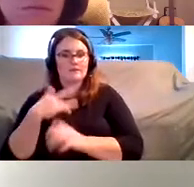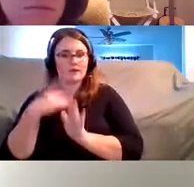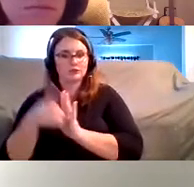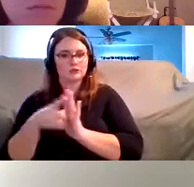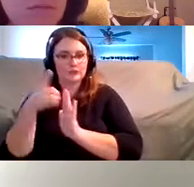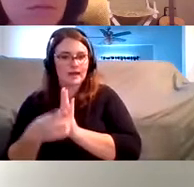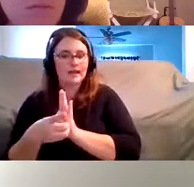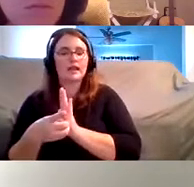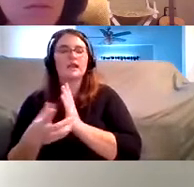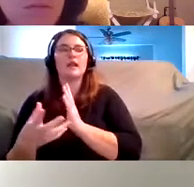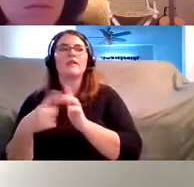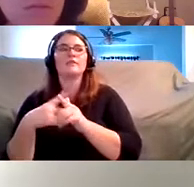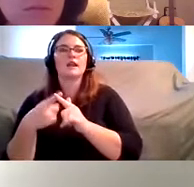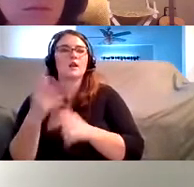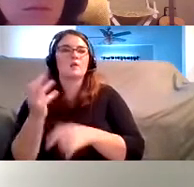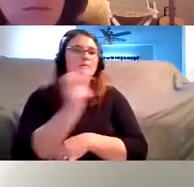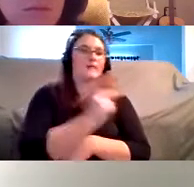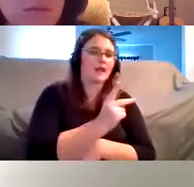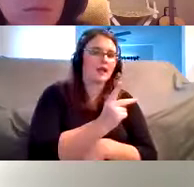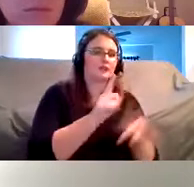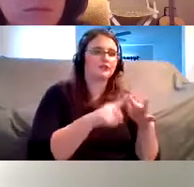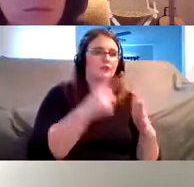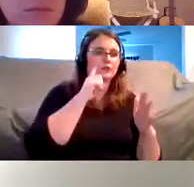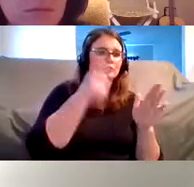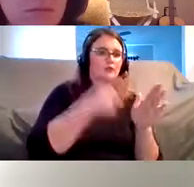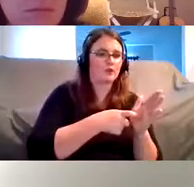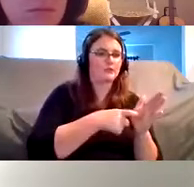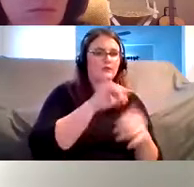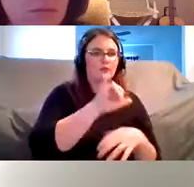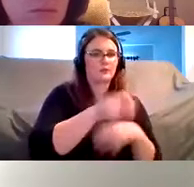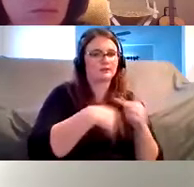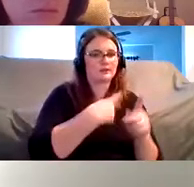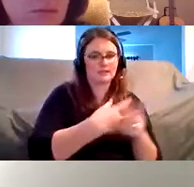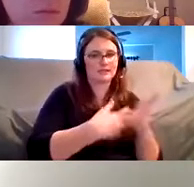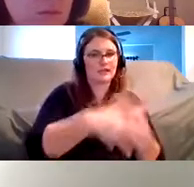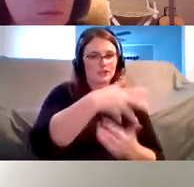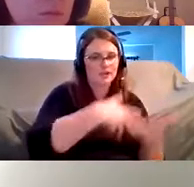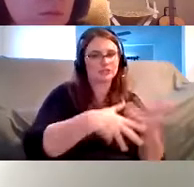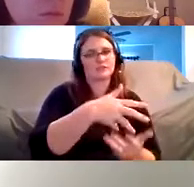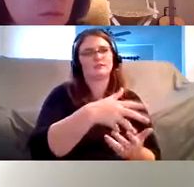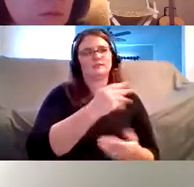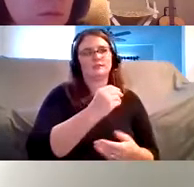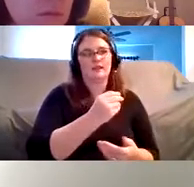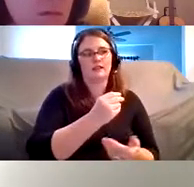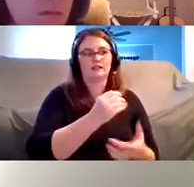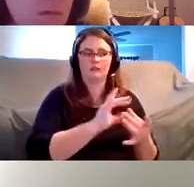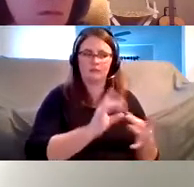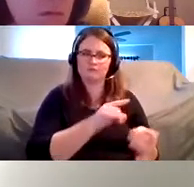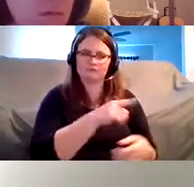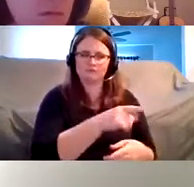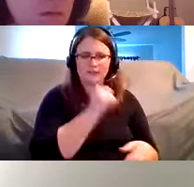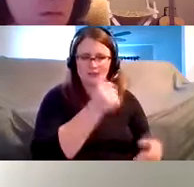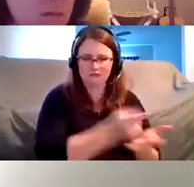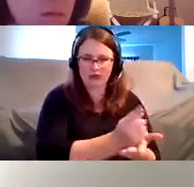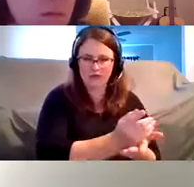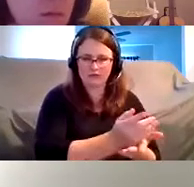notice those interactions and comment that that was not right. And before I didn't have that view. So I think it led